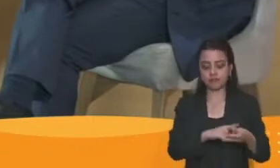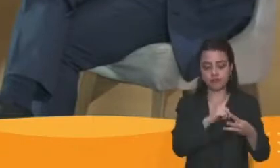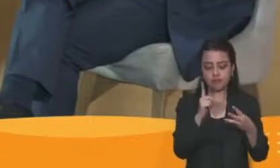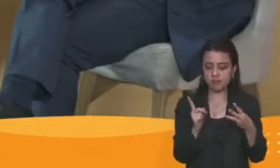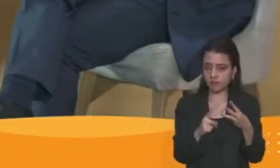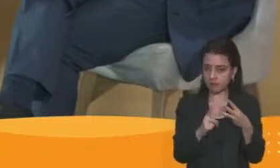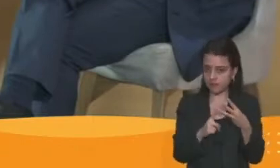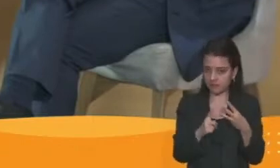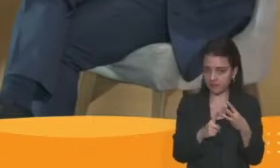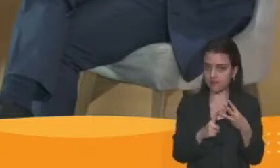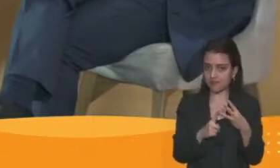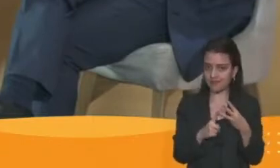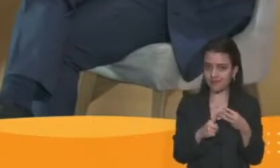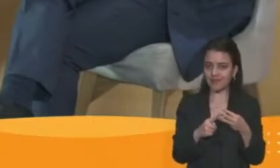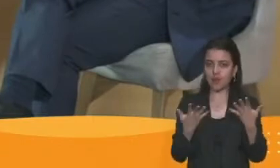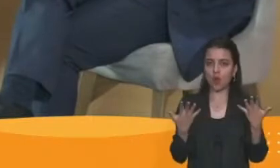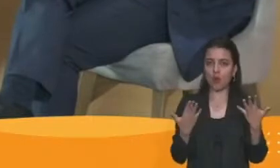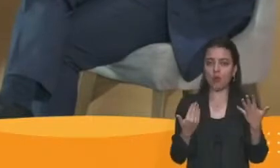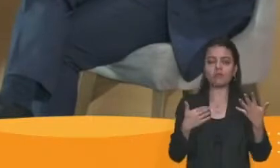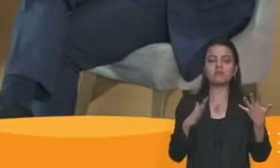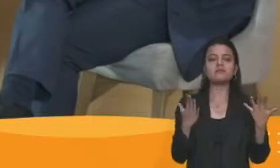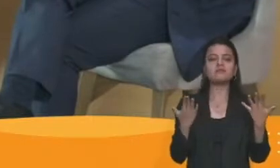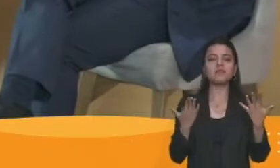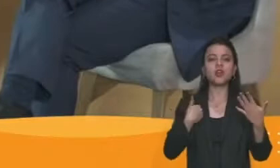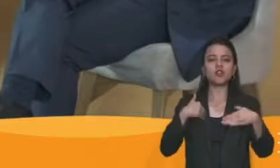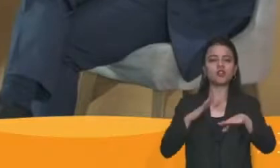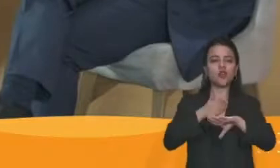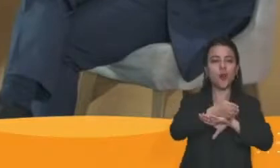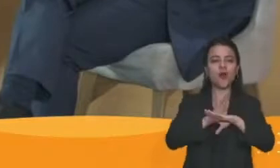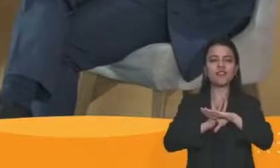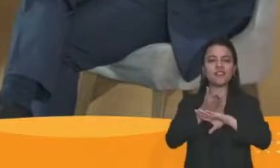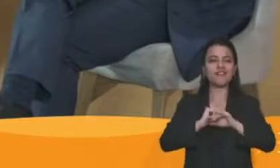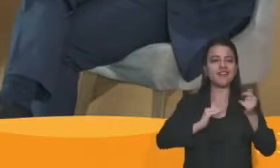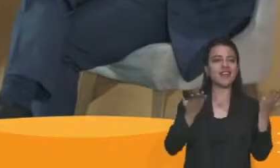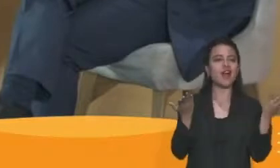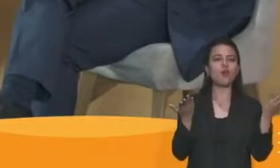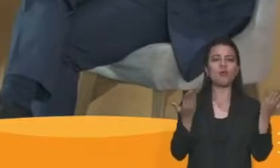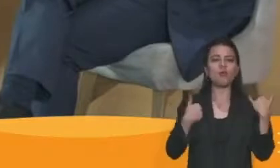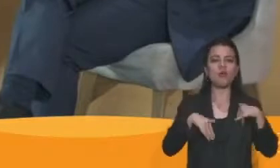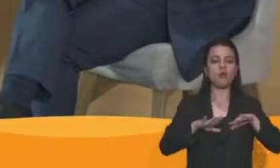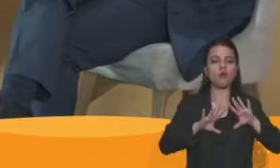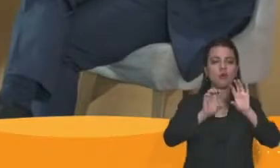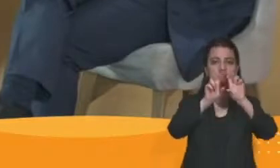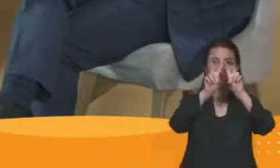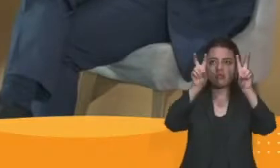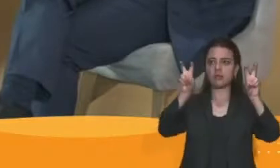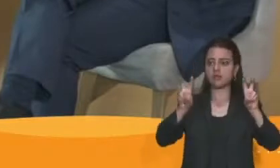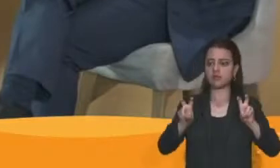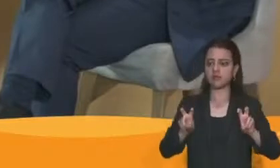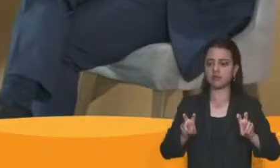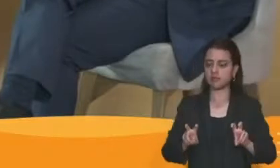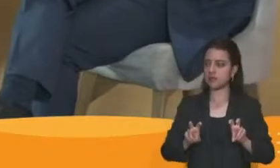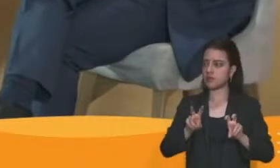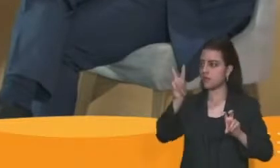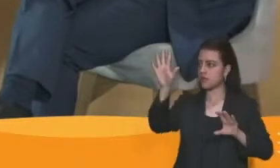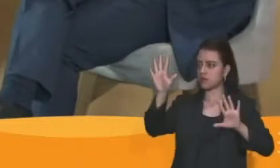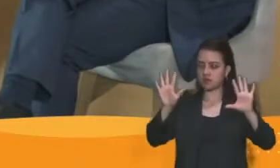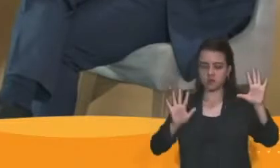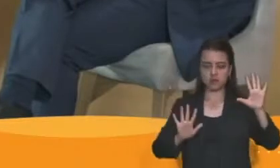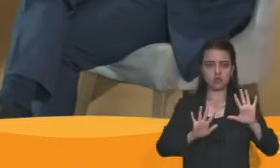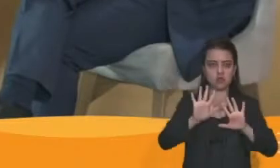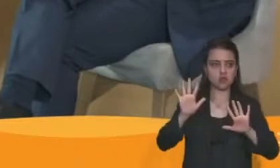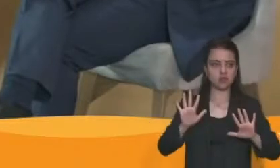are also working to have a traceability model in order to get to know gold that is